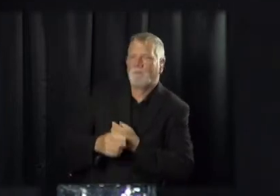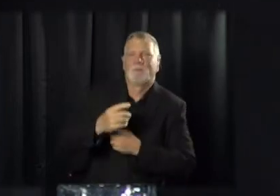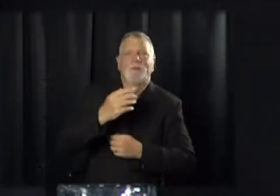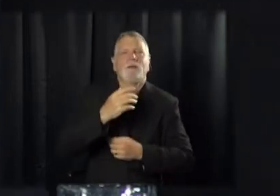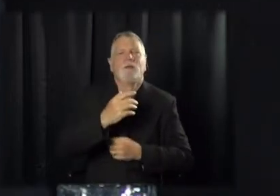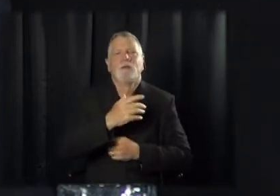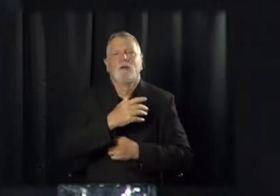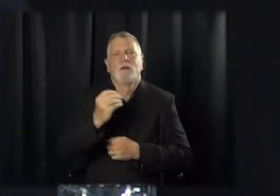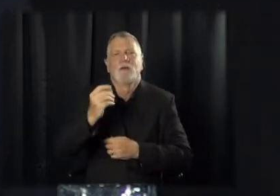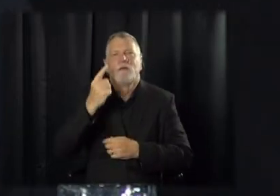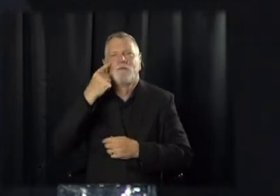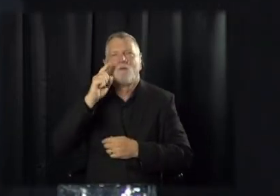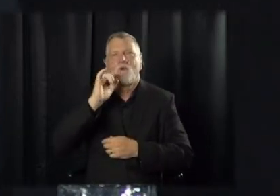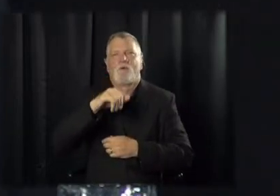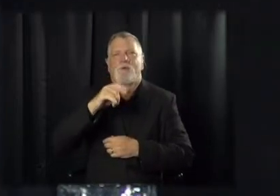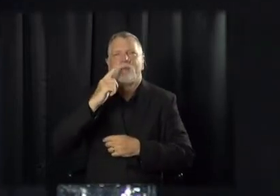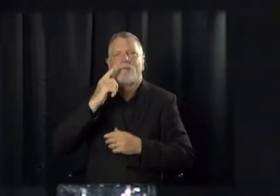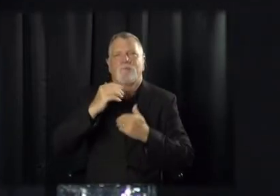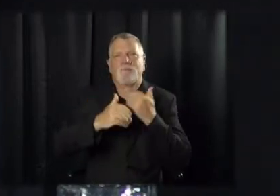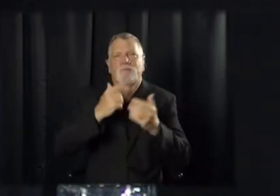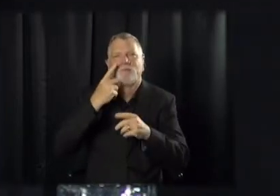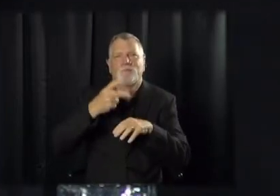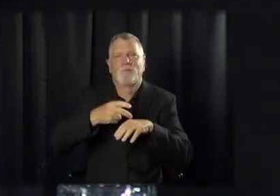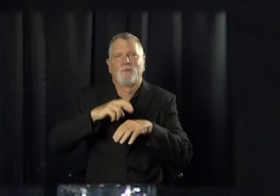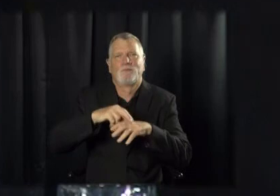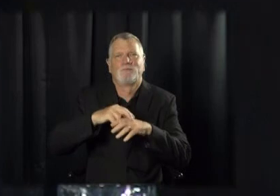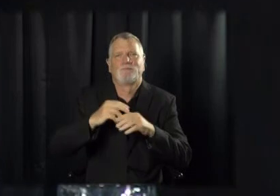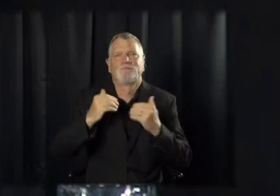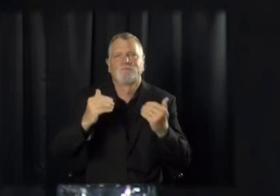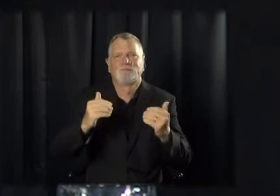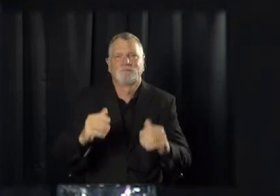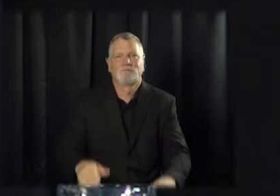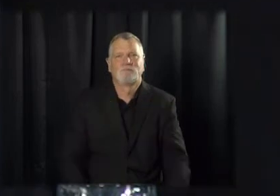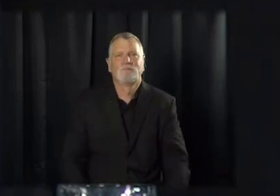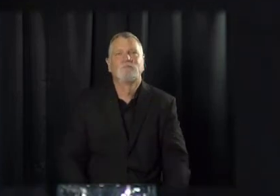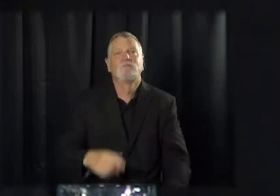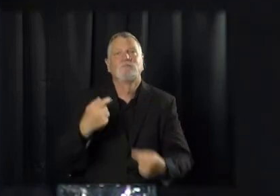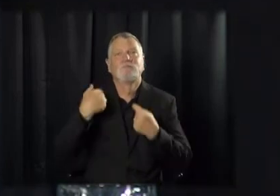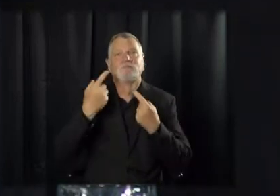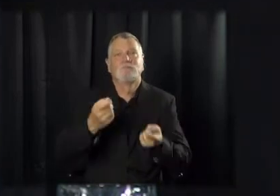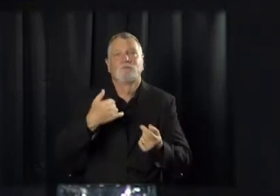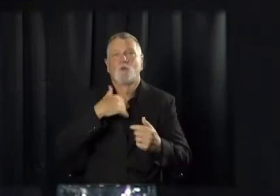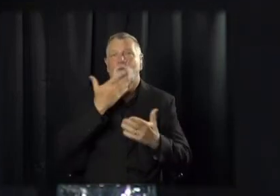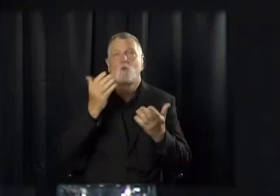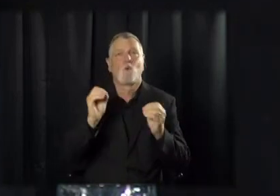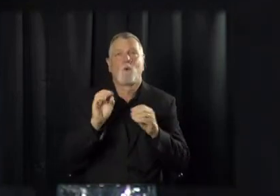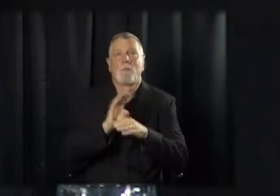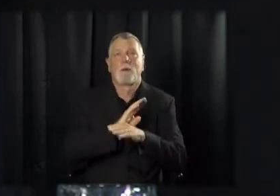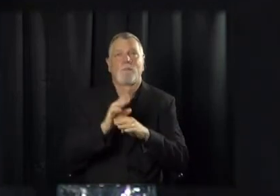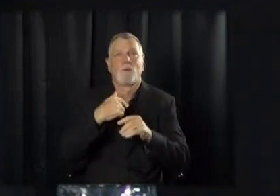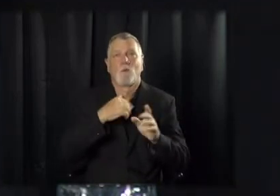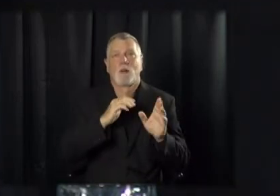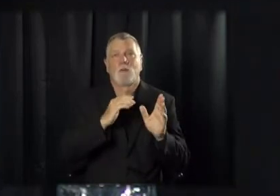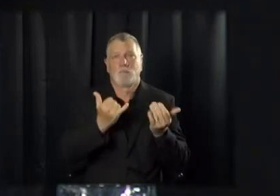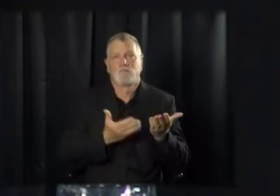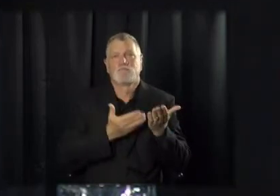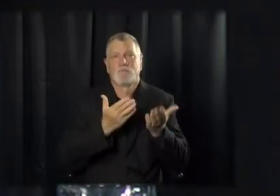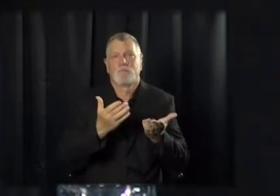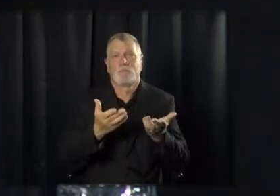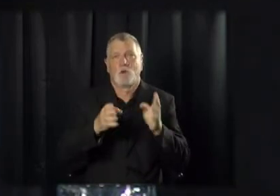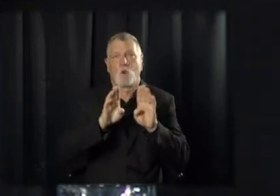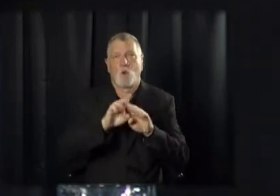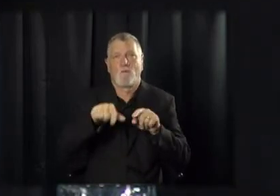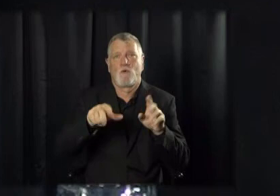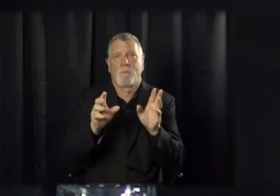doing to push Puerto Rico forward. Since we have no other business, I'll move that we